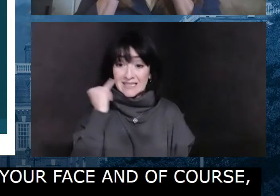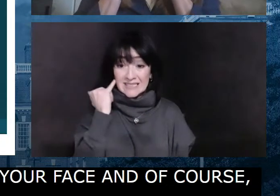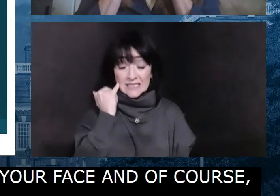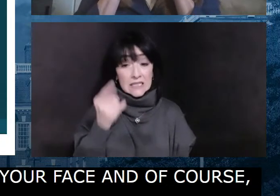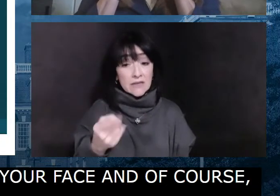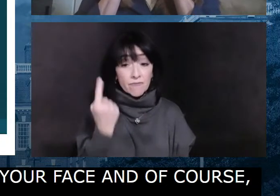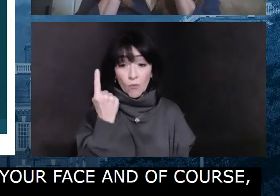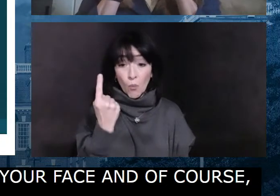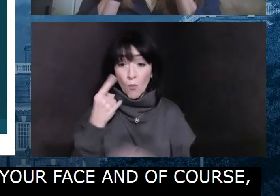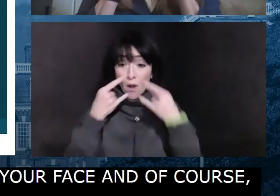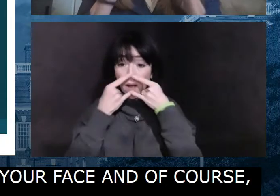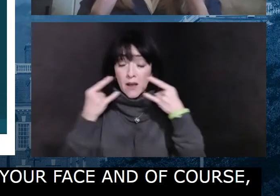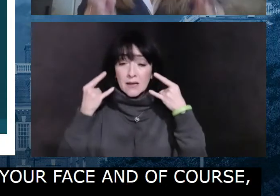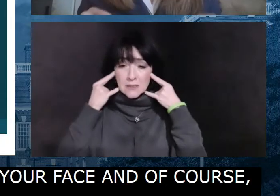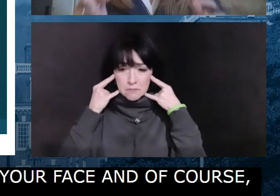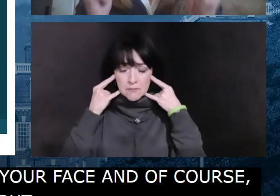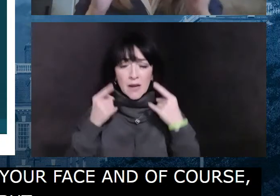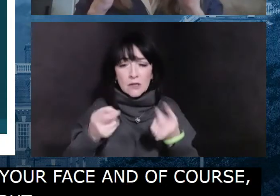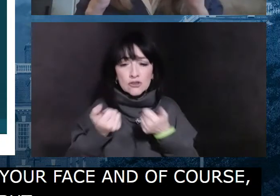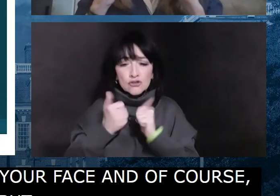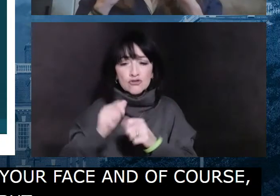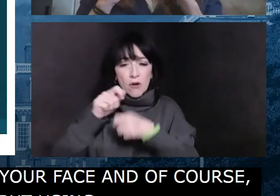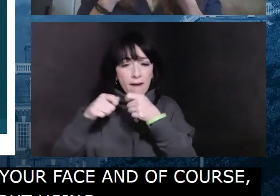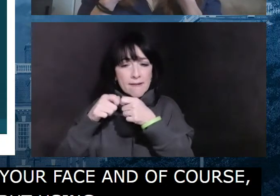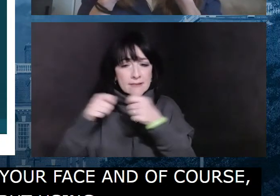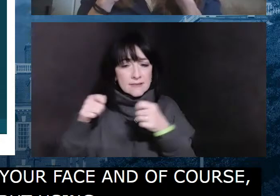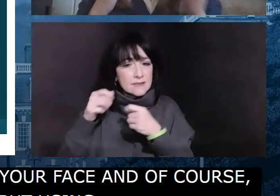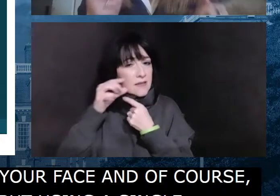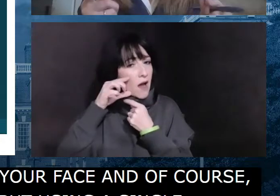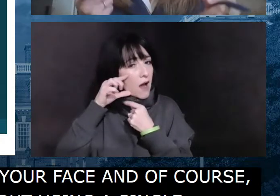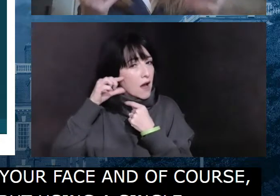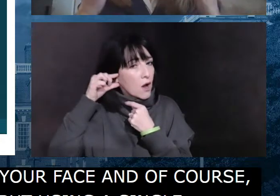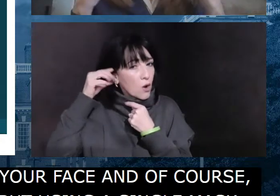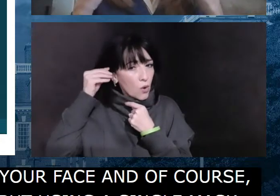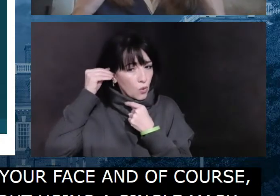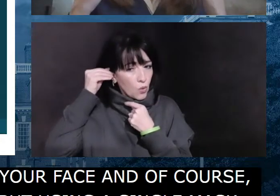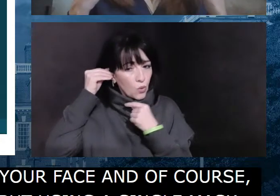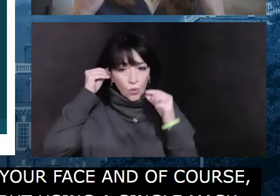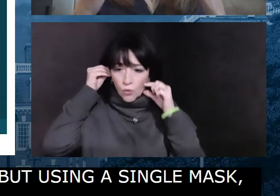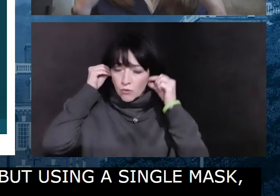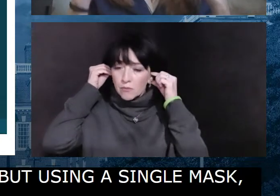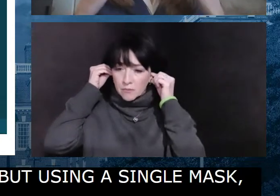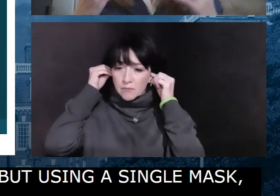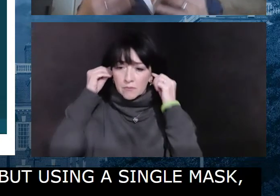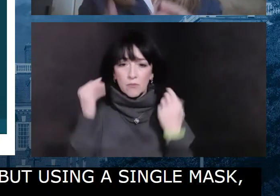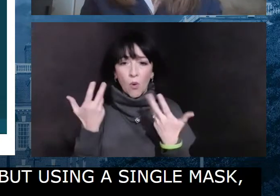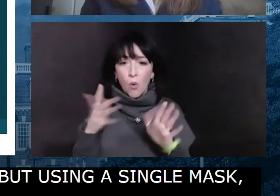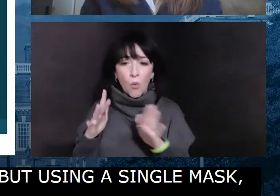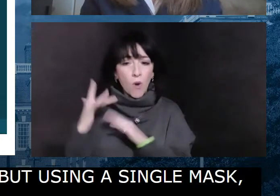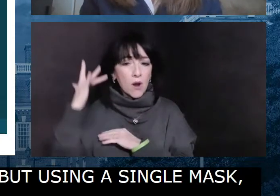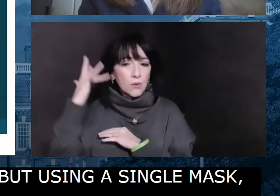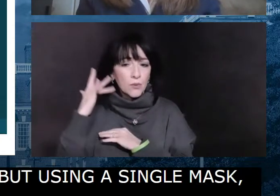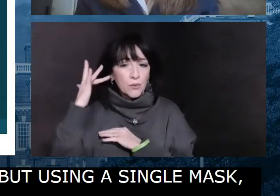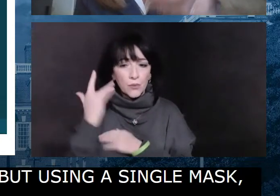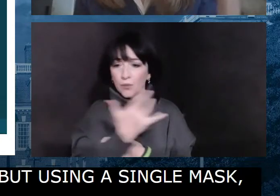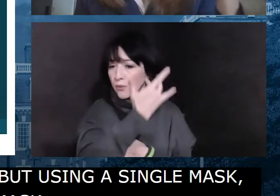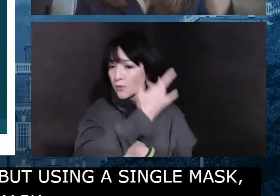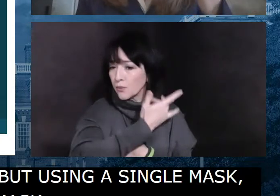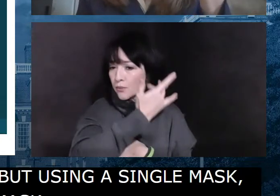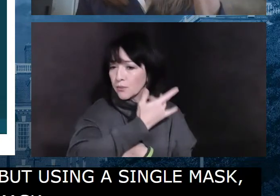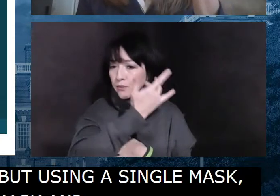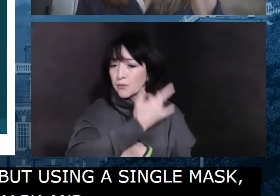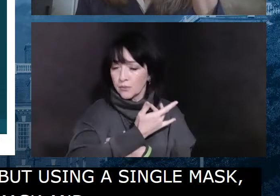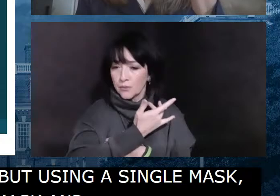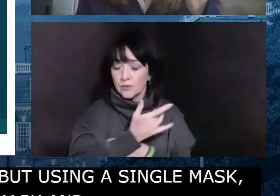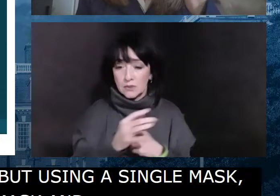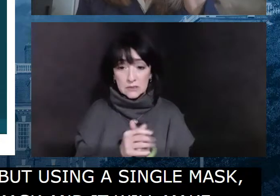the loop close to the mask, and that will make it so that you have less gaps and it's tighter. Also good